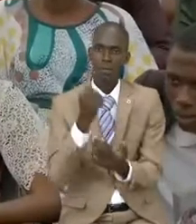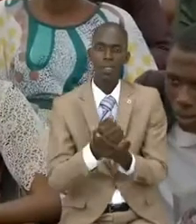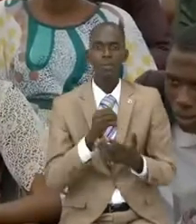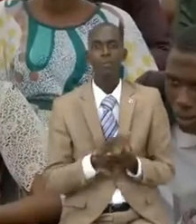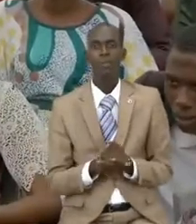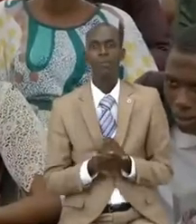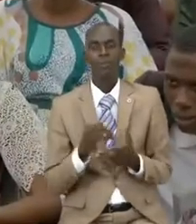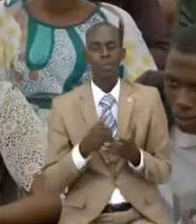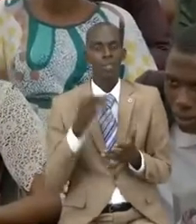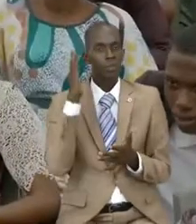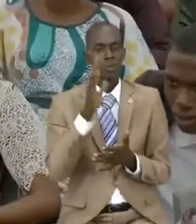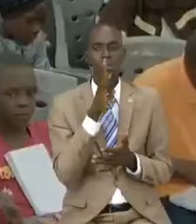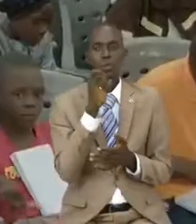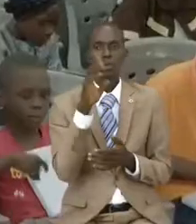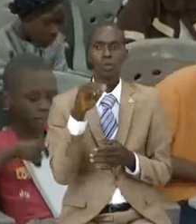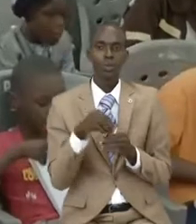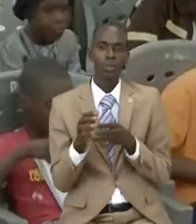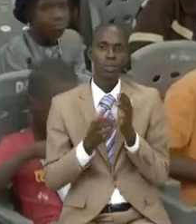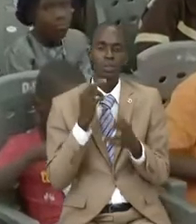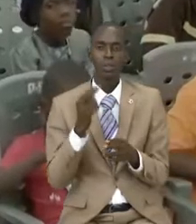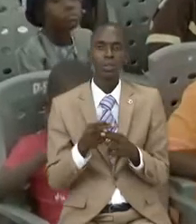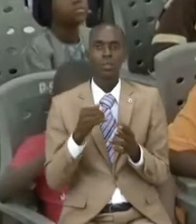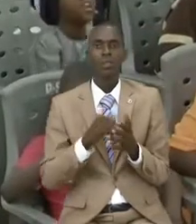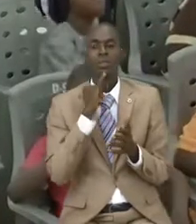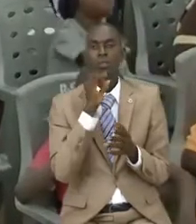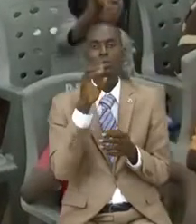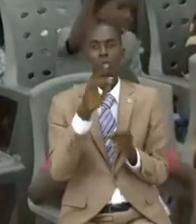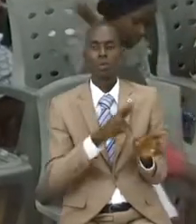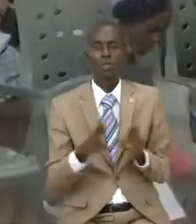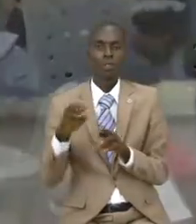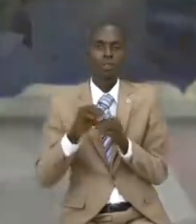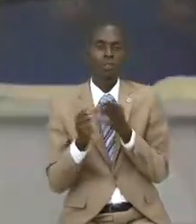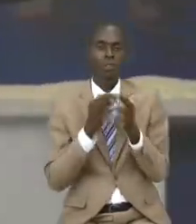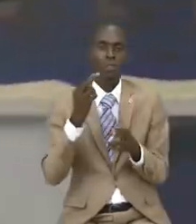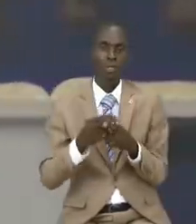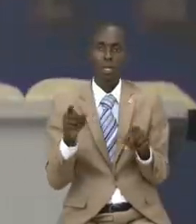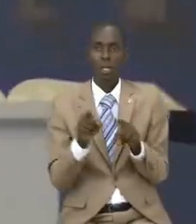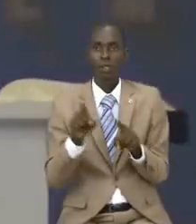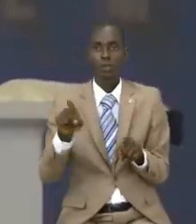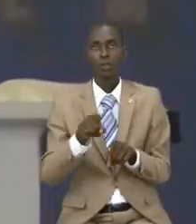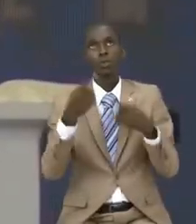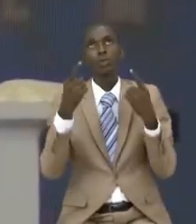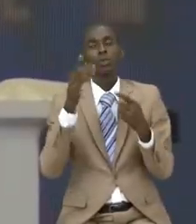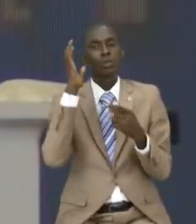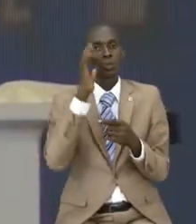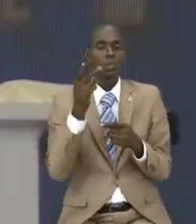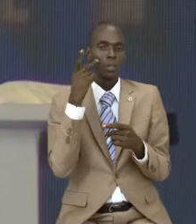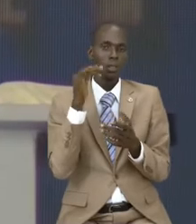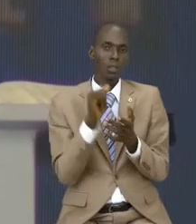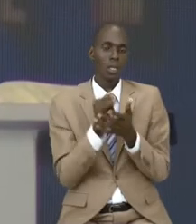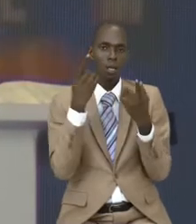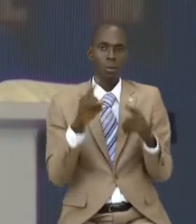It will be done. It is done already. As you go, you are going to see that in your